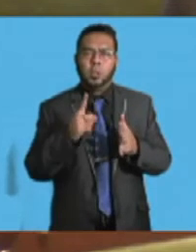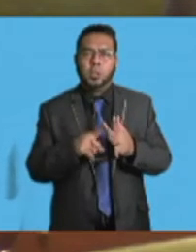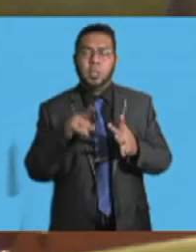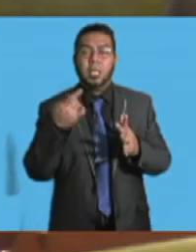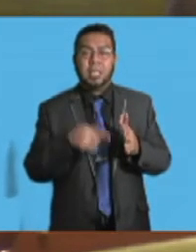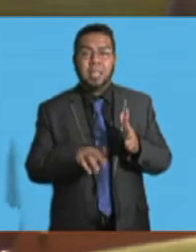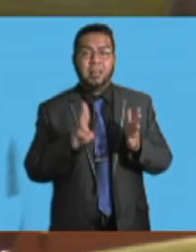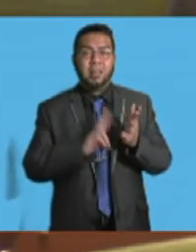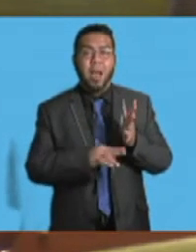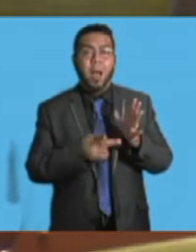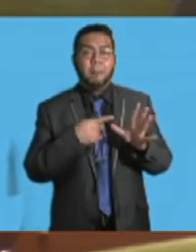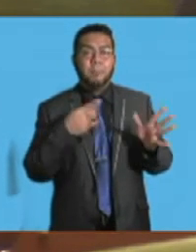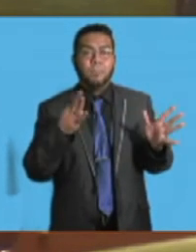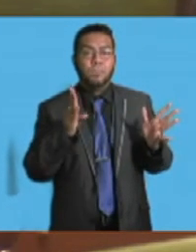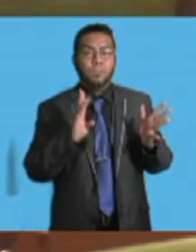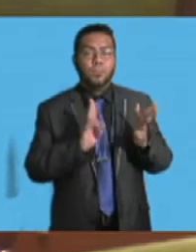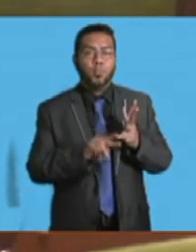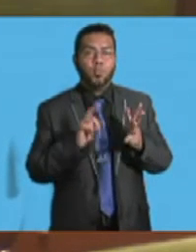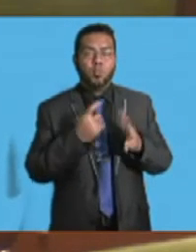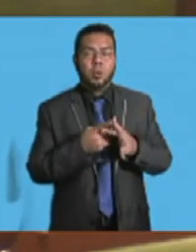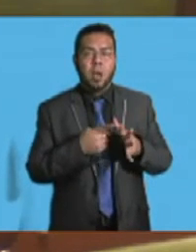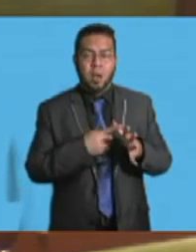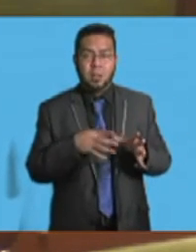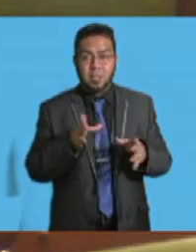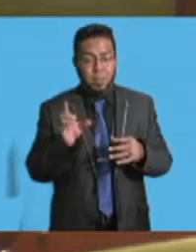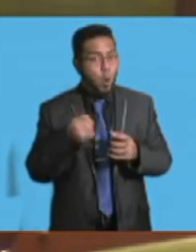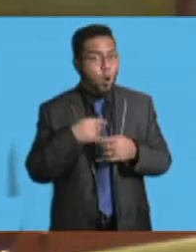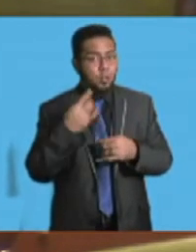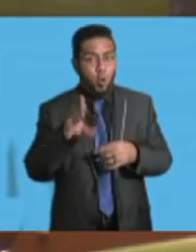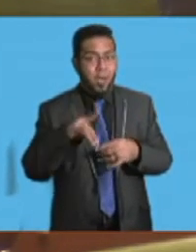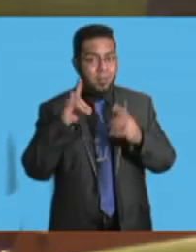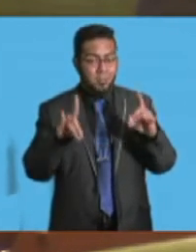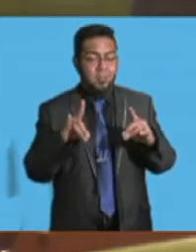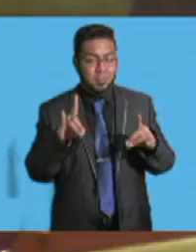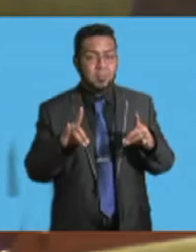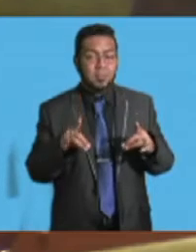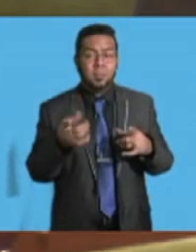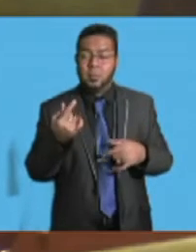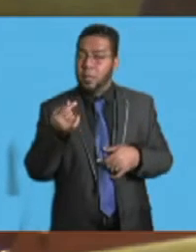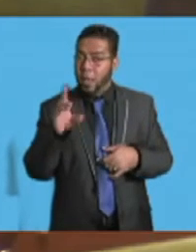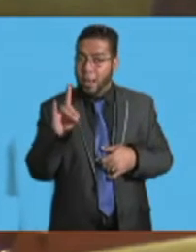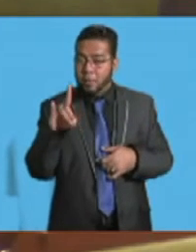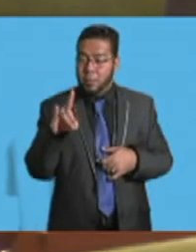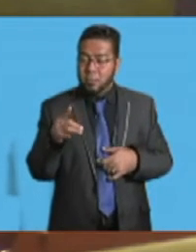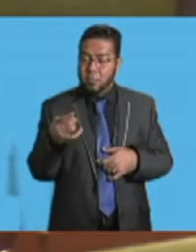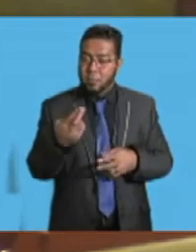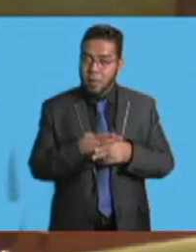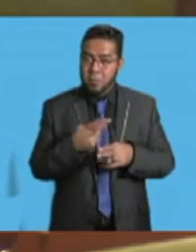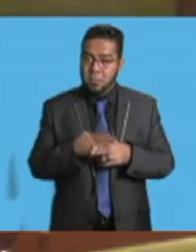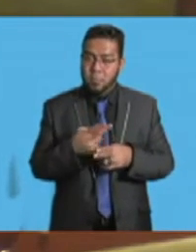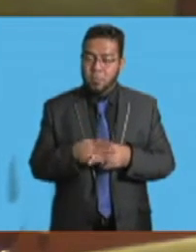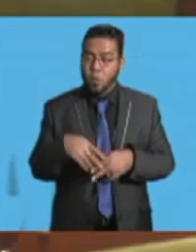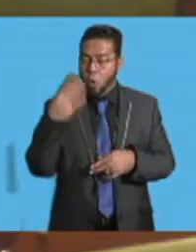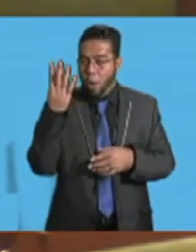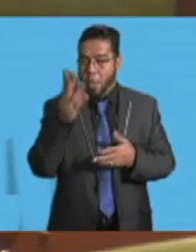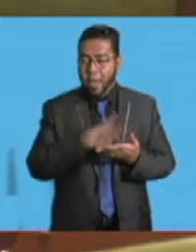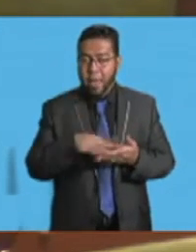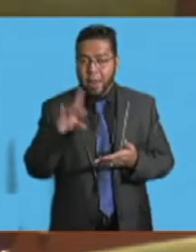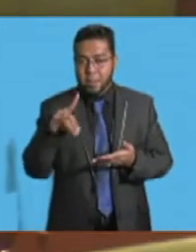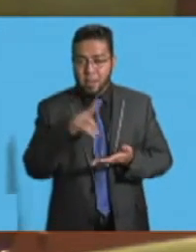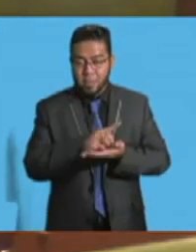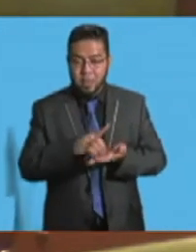allocated for livestock program. The focus of this program is to increase stock numbers while addressing the occurrence of animal disease at the same